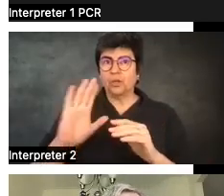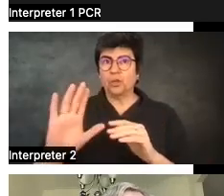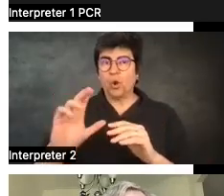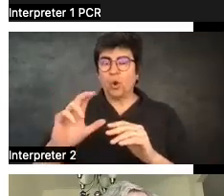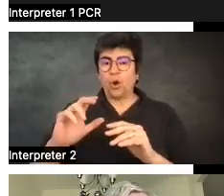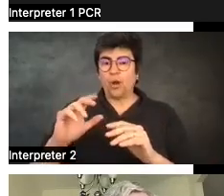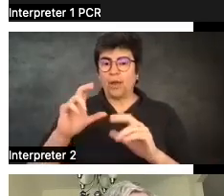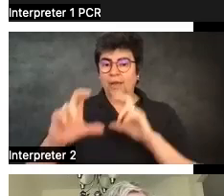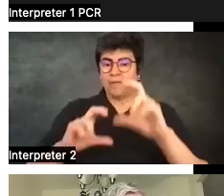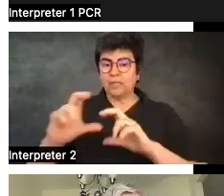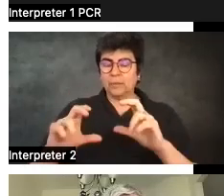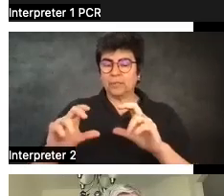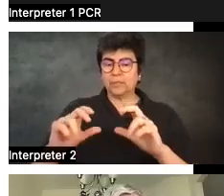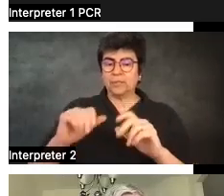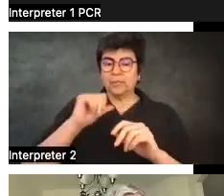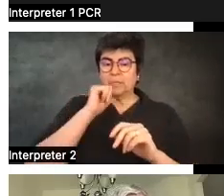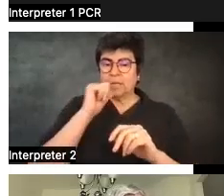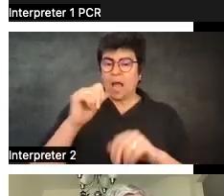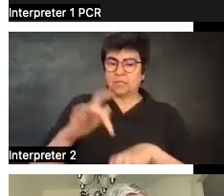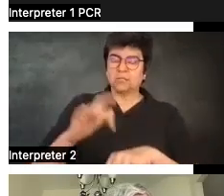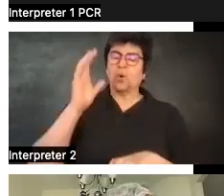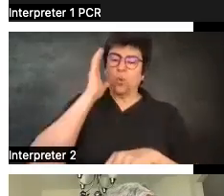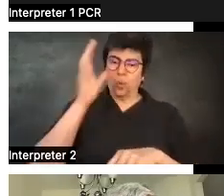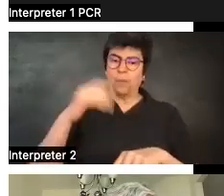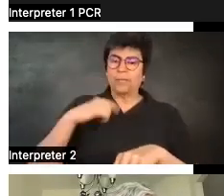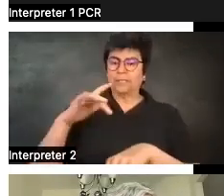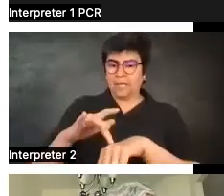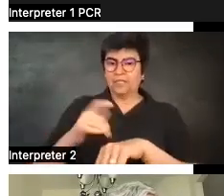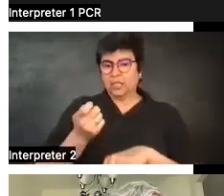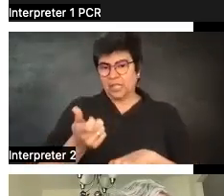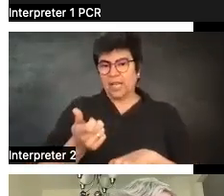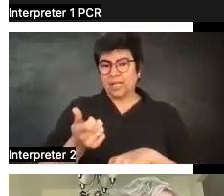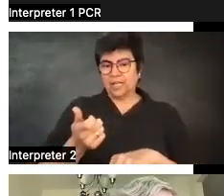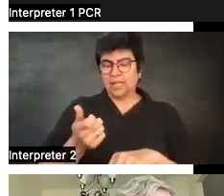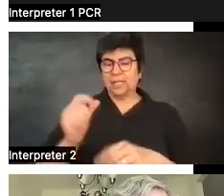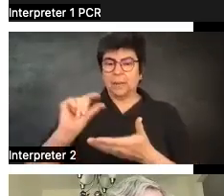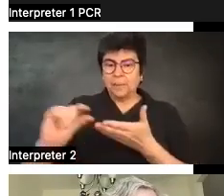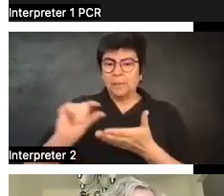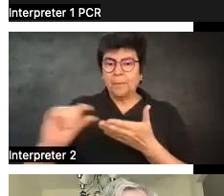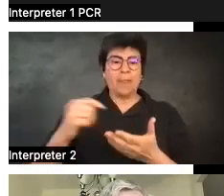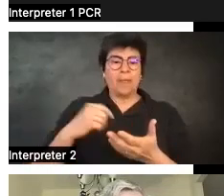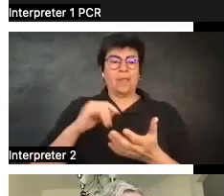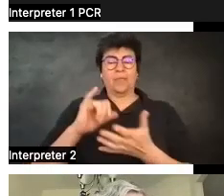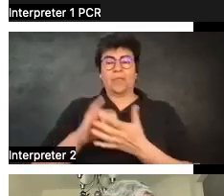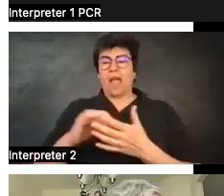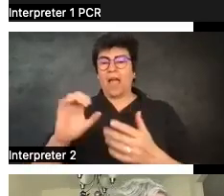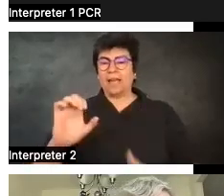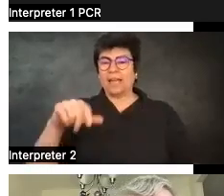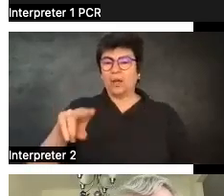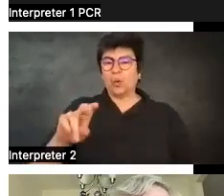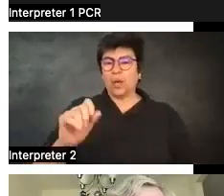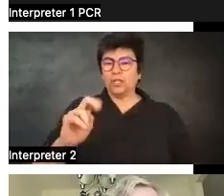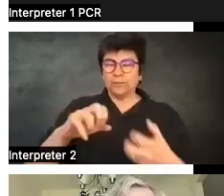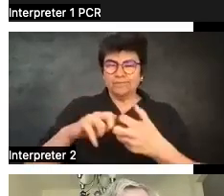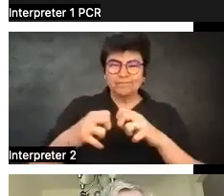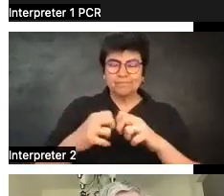being untouched, it will be touched slightly. The equation to do that is somewhat complex, as I say, but